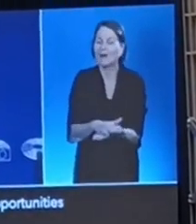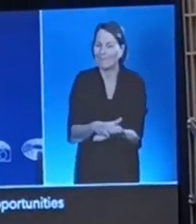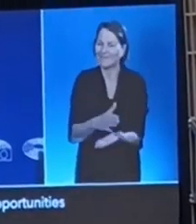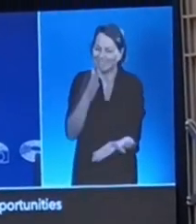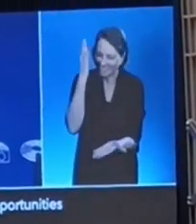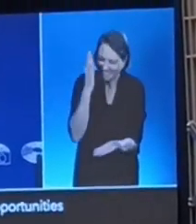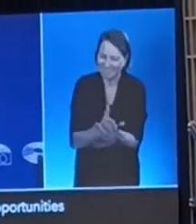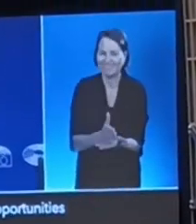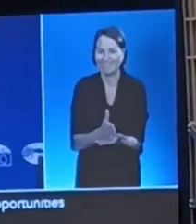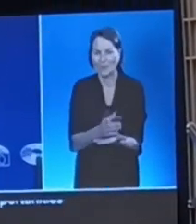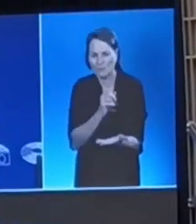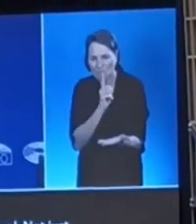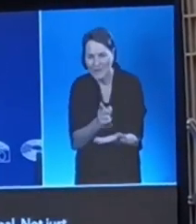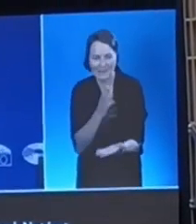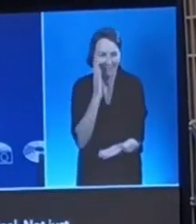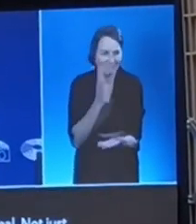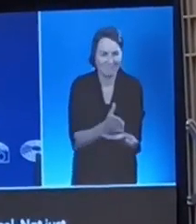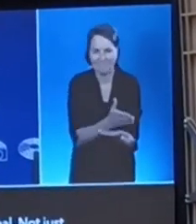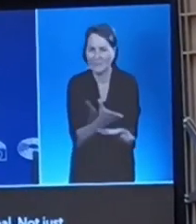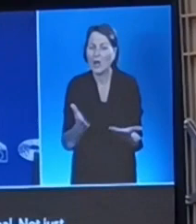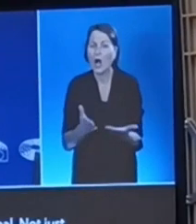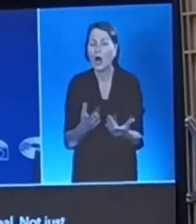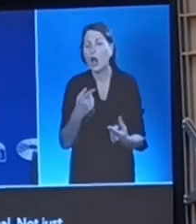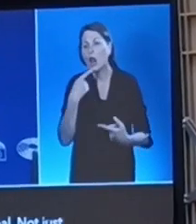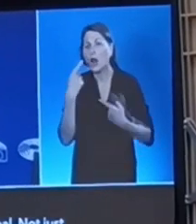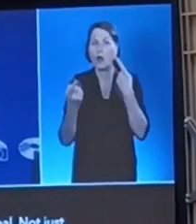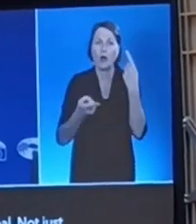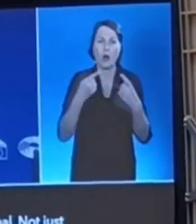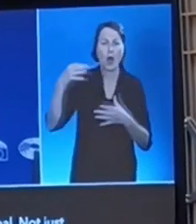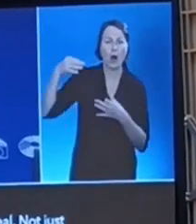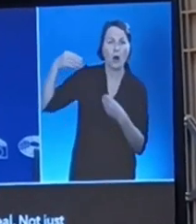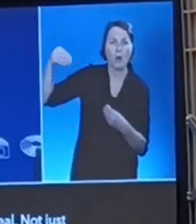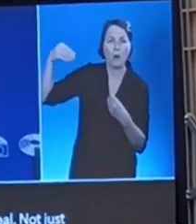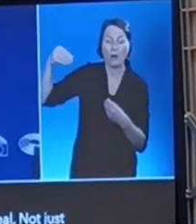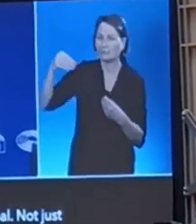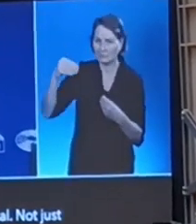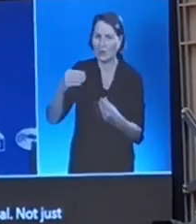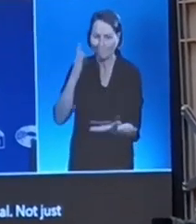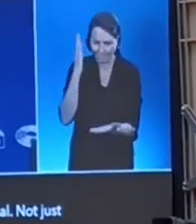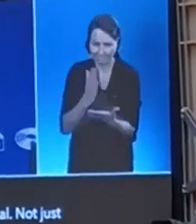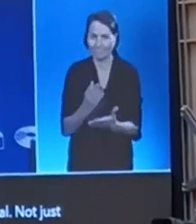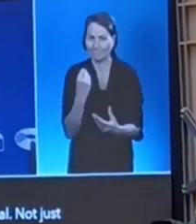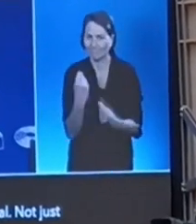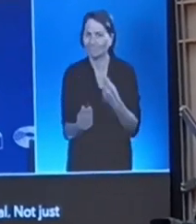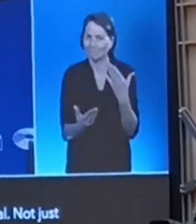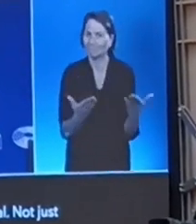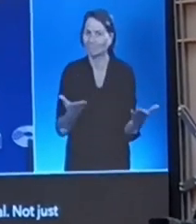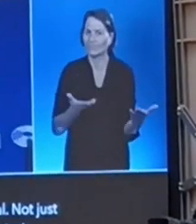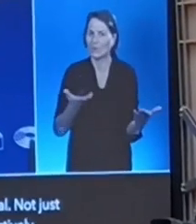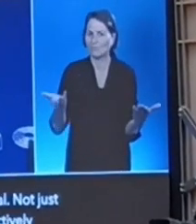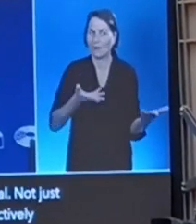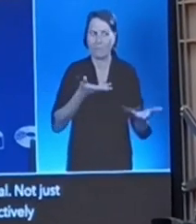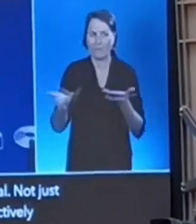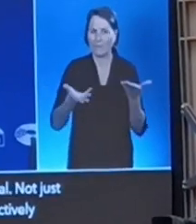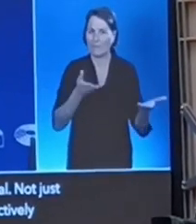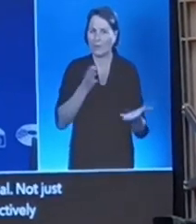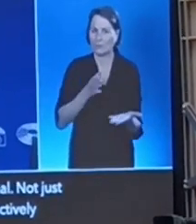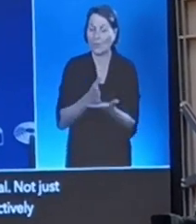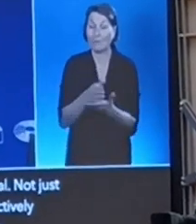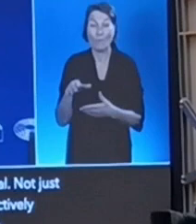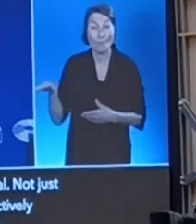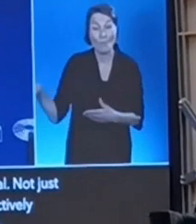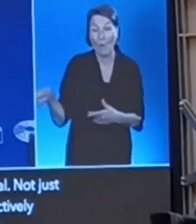just nominal, not just on paper. We must actively include all persons with